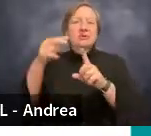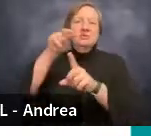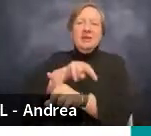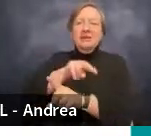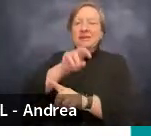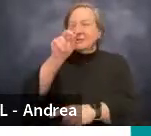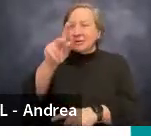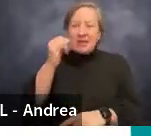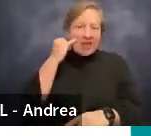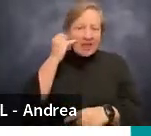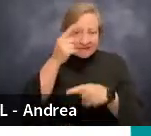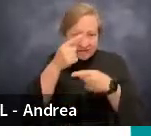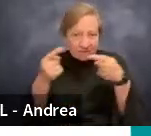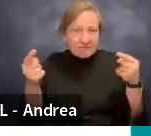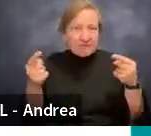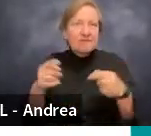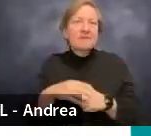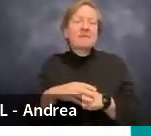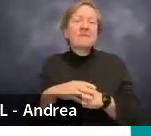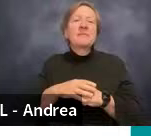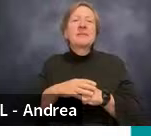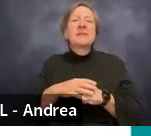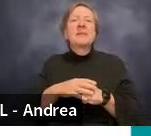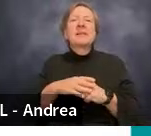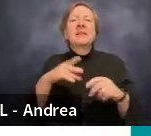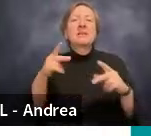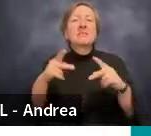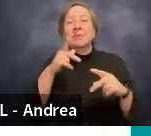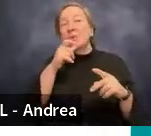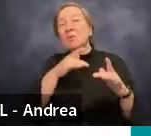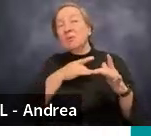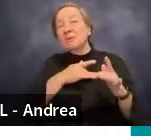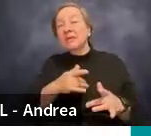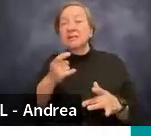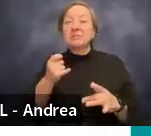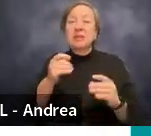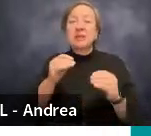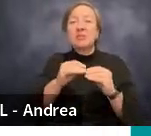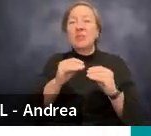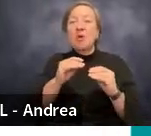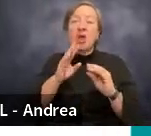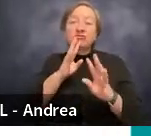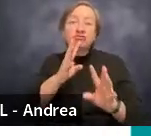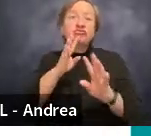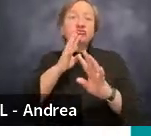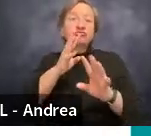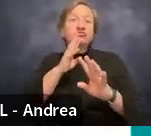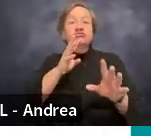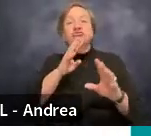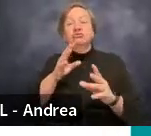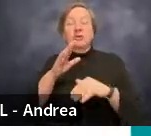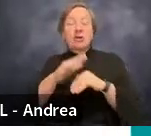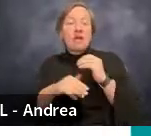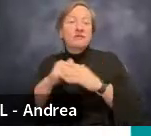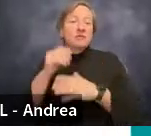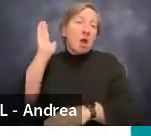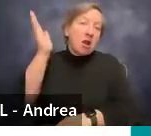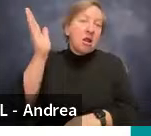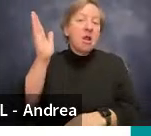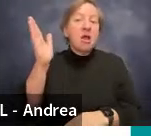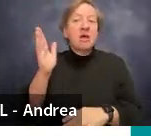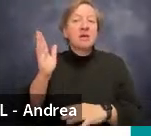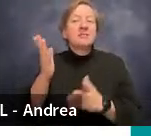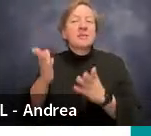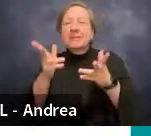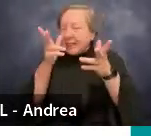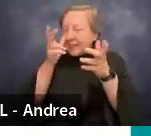disagree. We ask those who tend to maybe be a little bit more vocal or more comfortable speaking to move up your